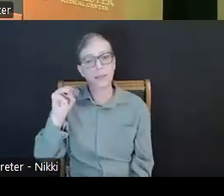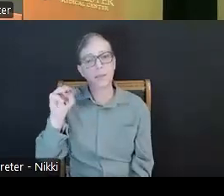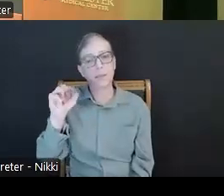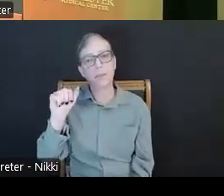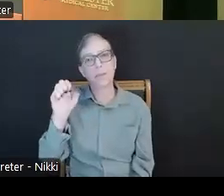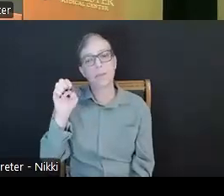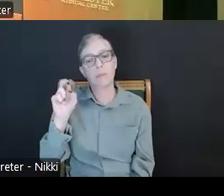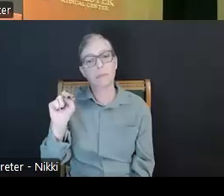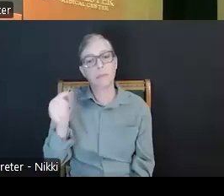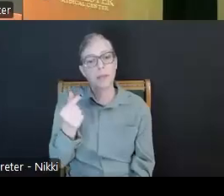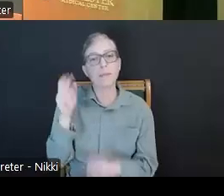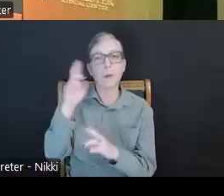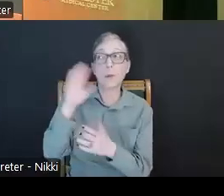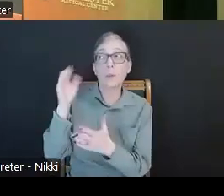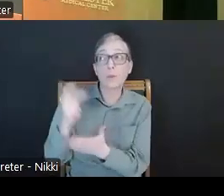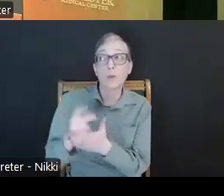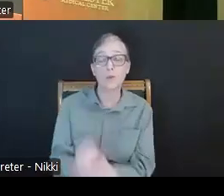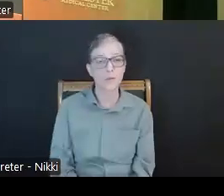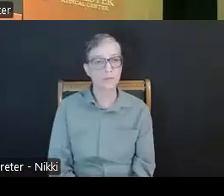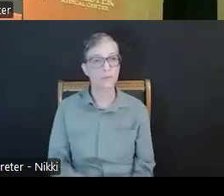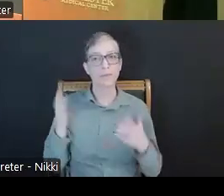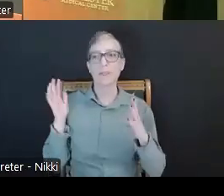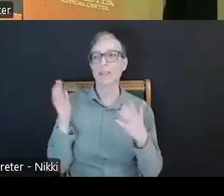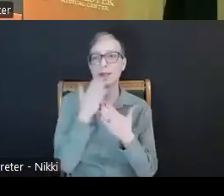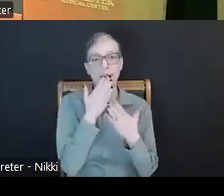somewhere. There you go. That's all I have.